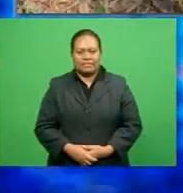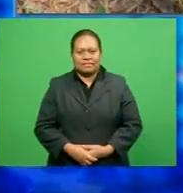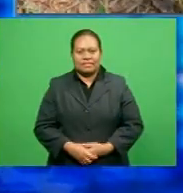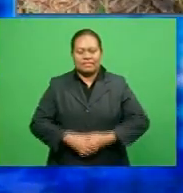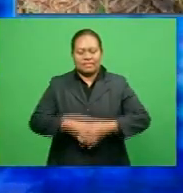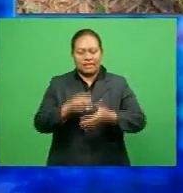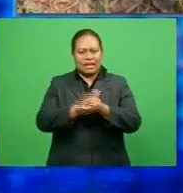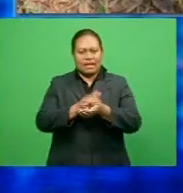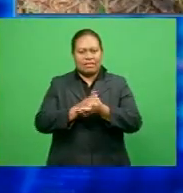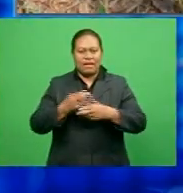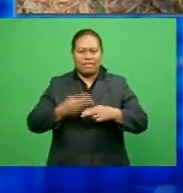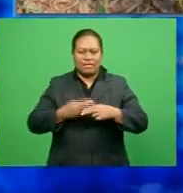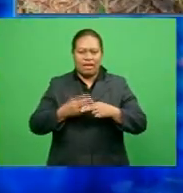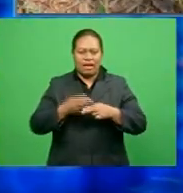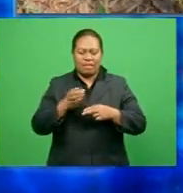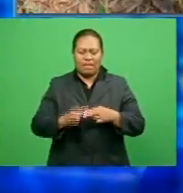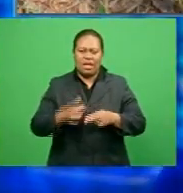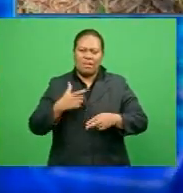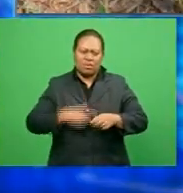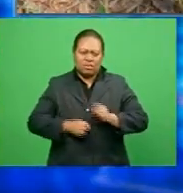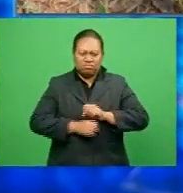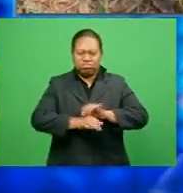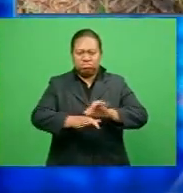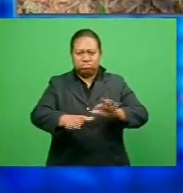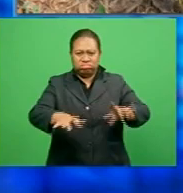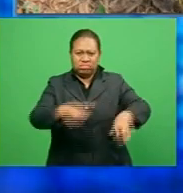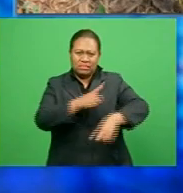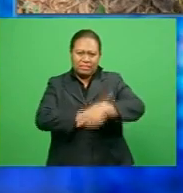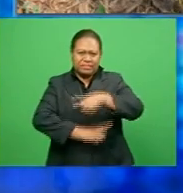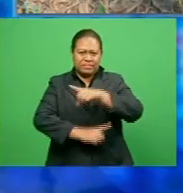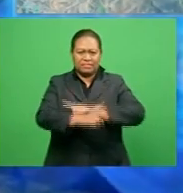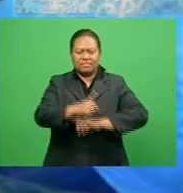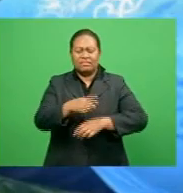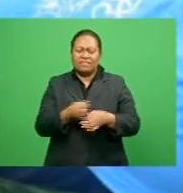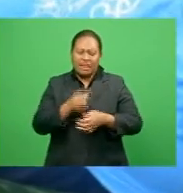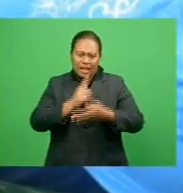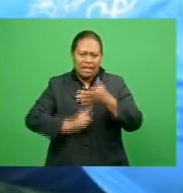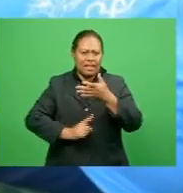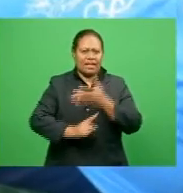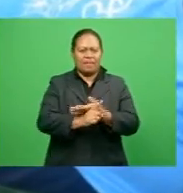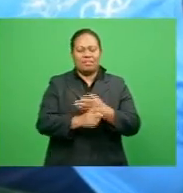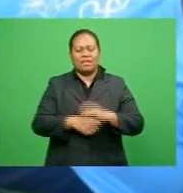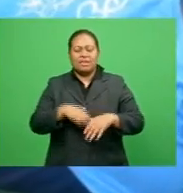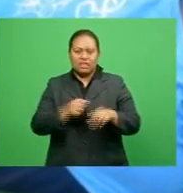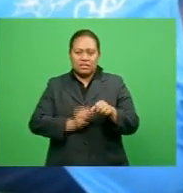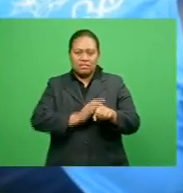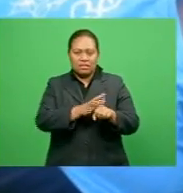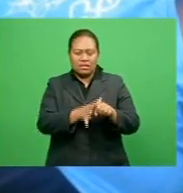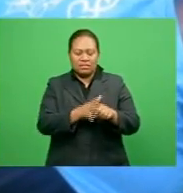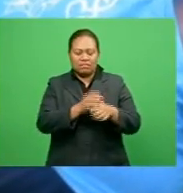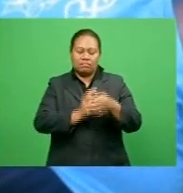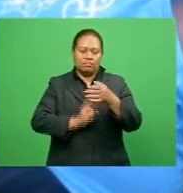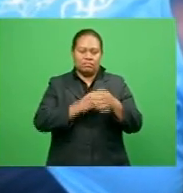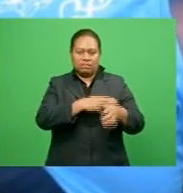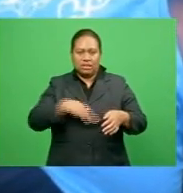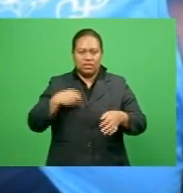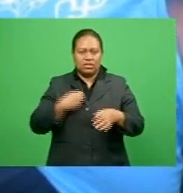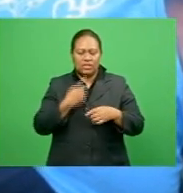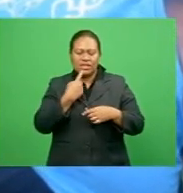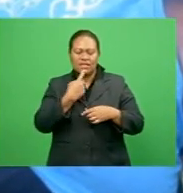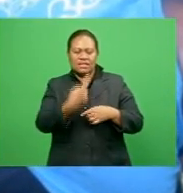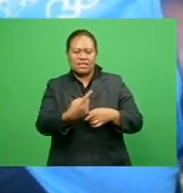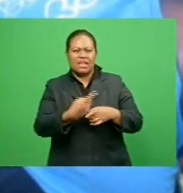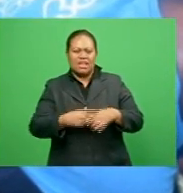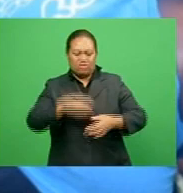Kava farmers have been warned on the rapid spread of kava dieback disease. The Agriculture Ministry has begun training farmers on how to minimize the